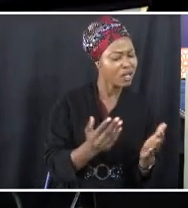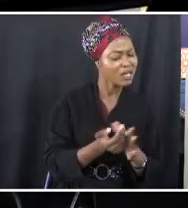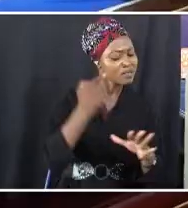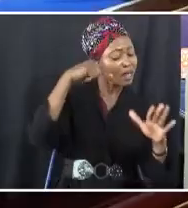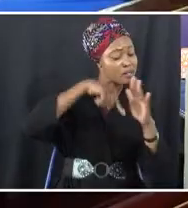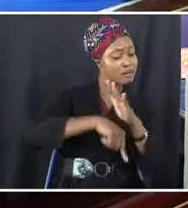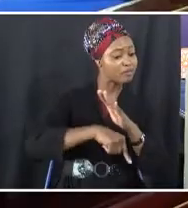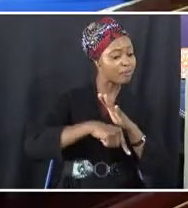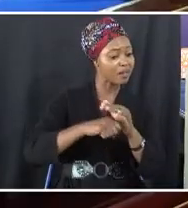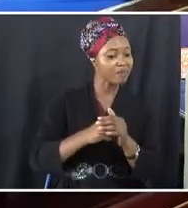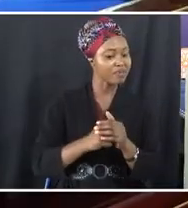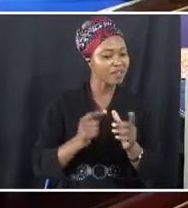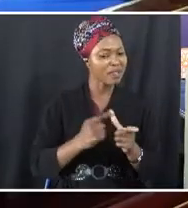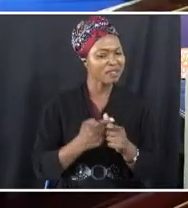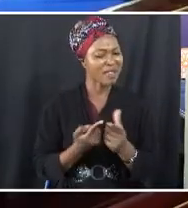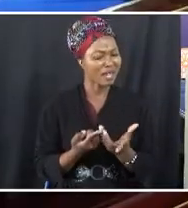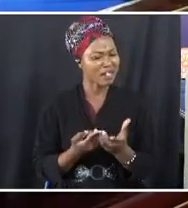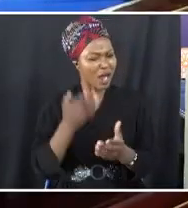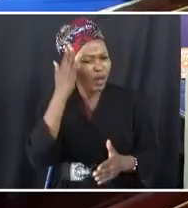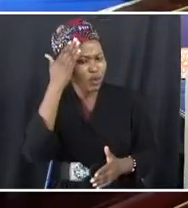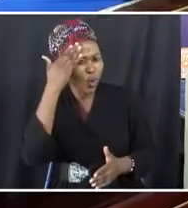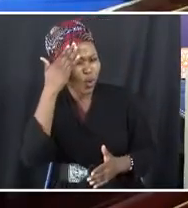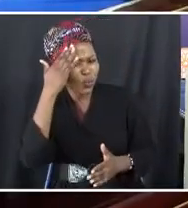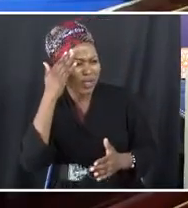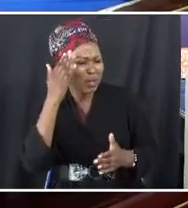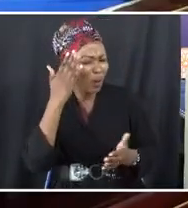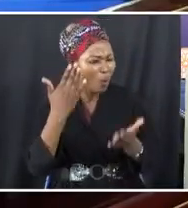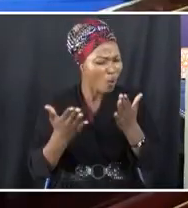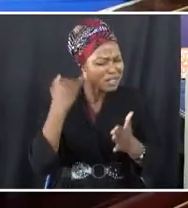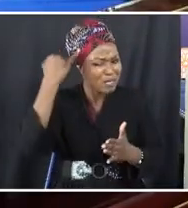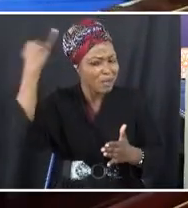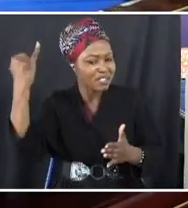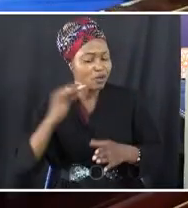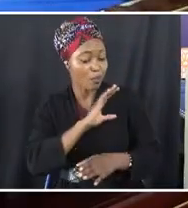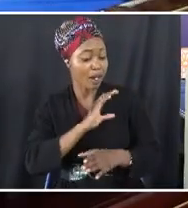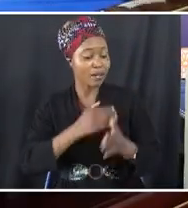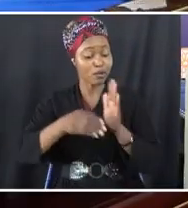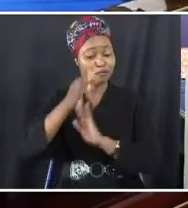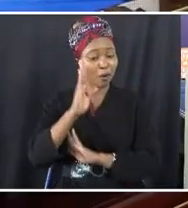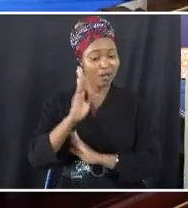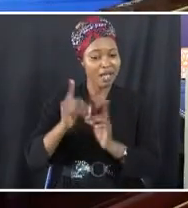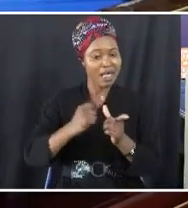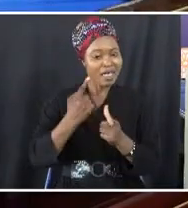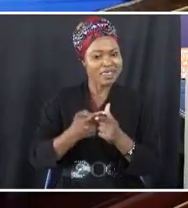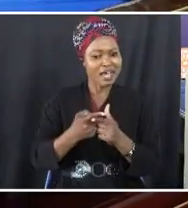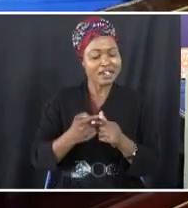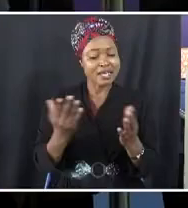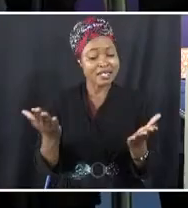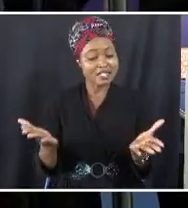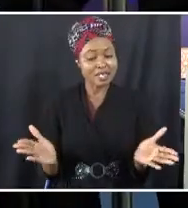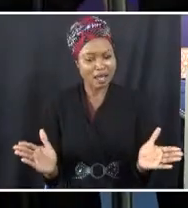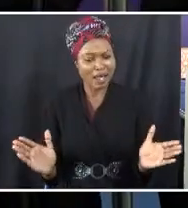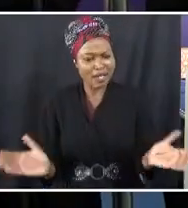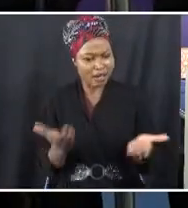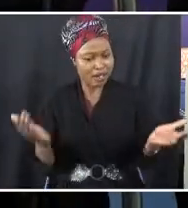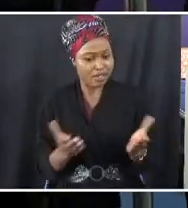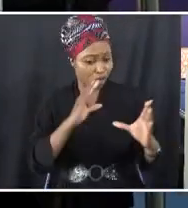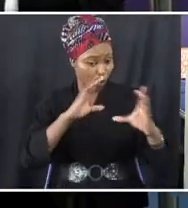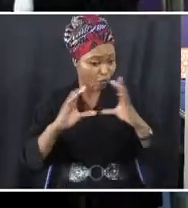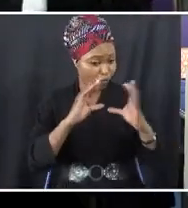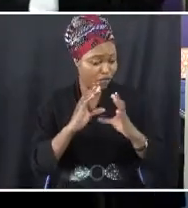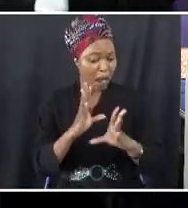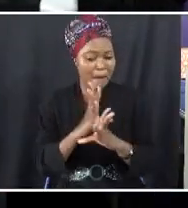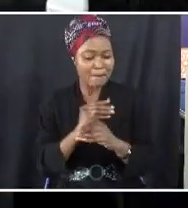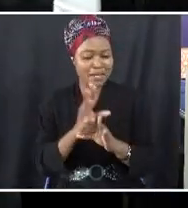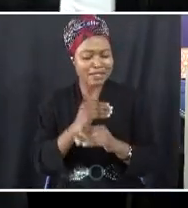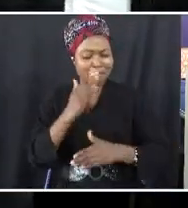deeper discovery into the marvelous character of God. It energizes their conversations, lightens